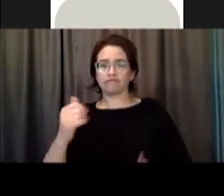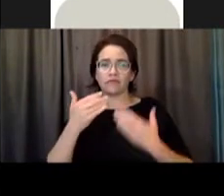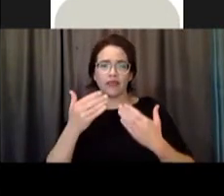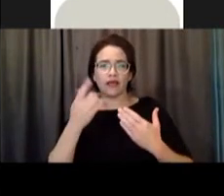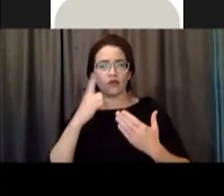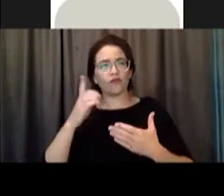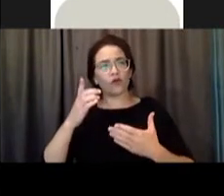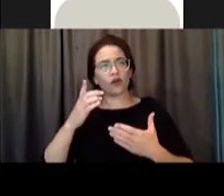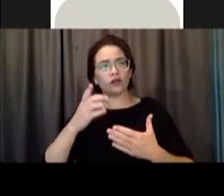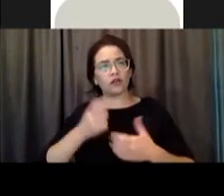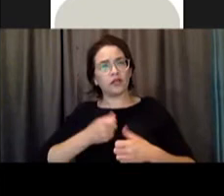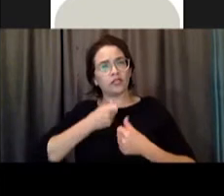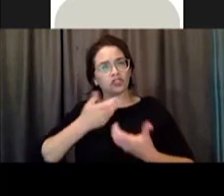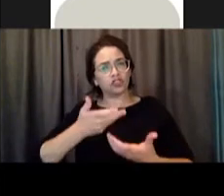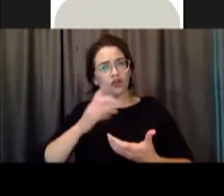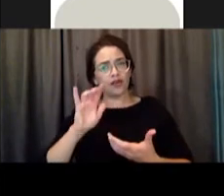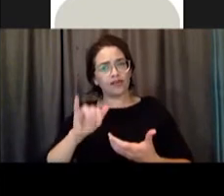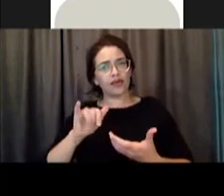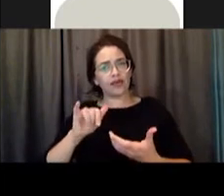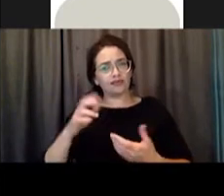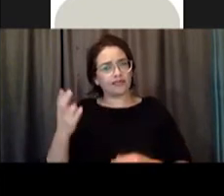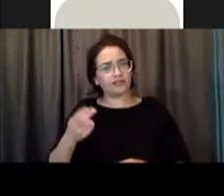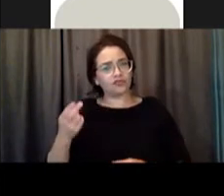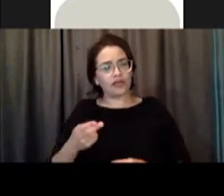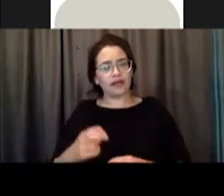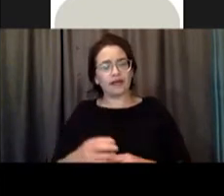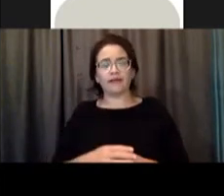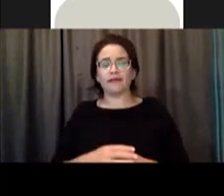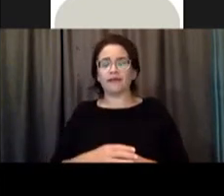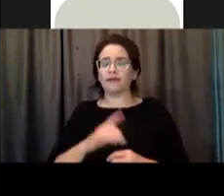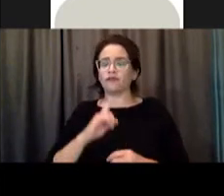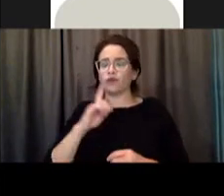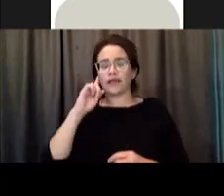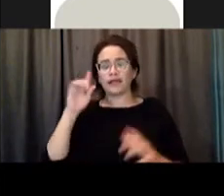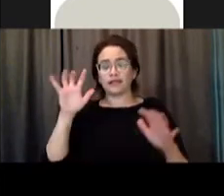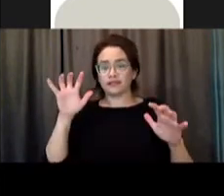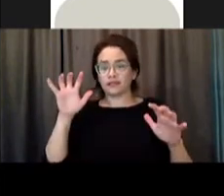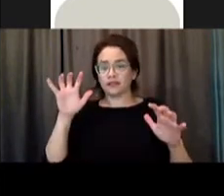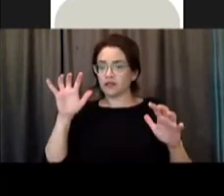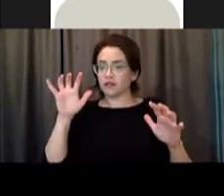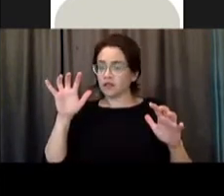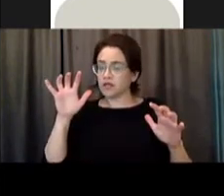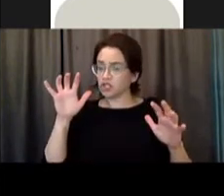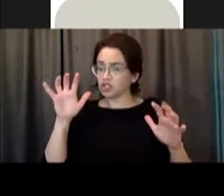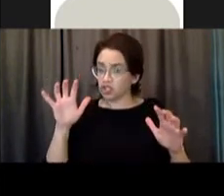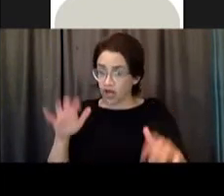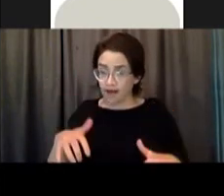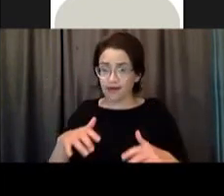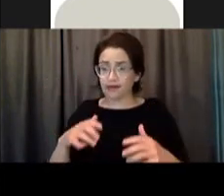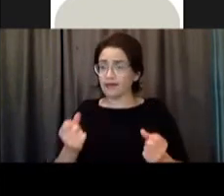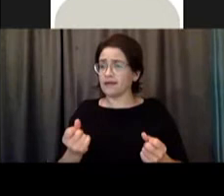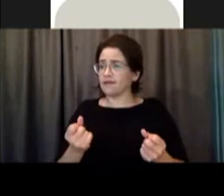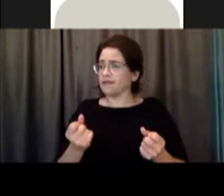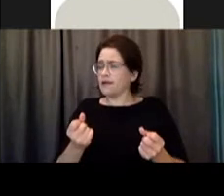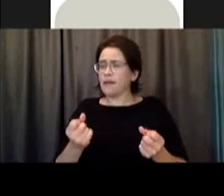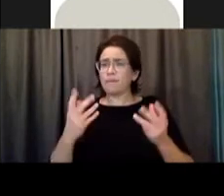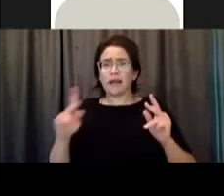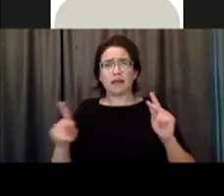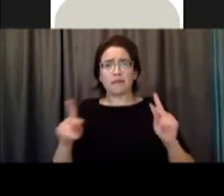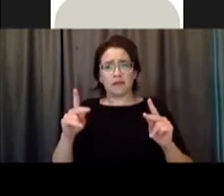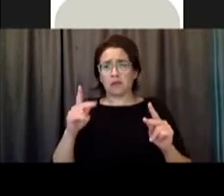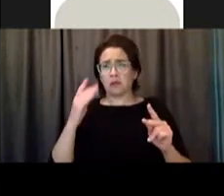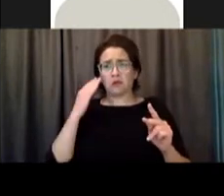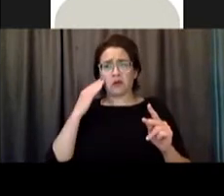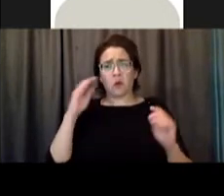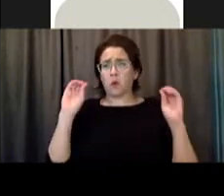truly shocking how little this story is known for many, many people in the U.S., I